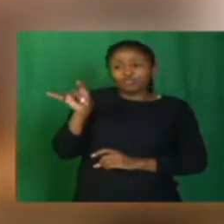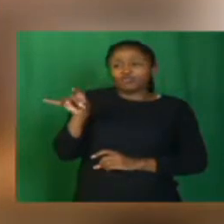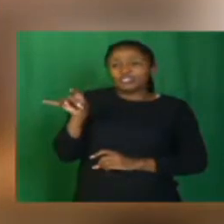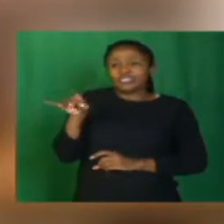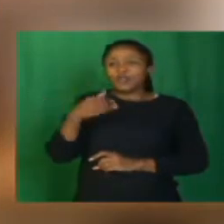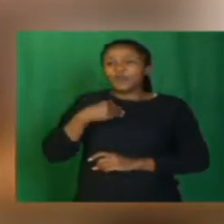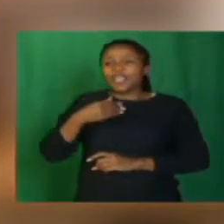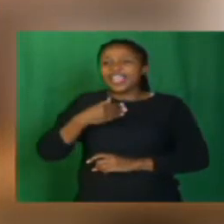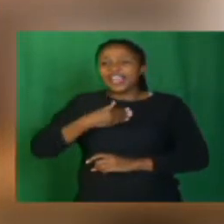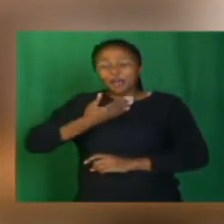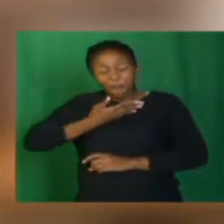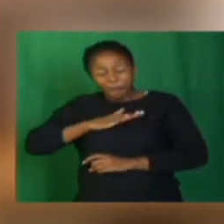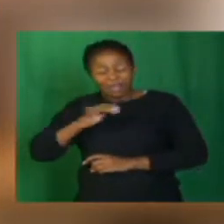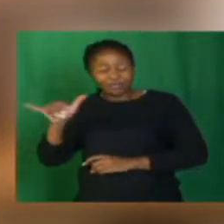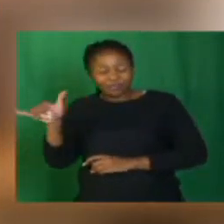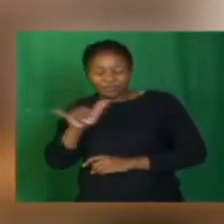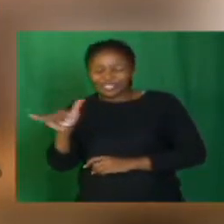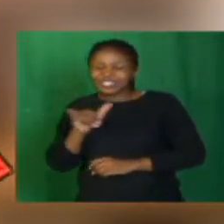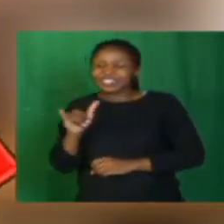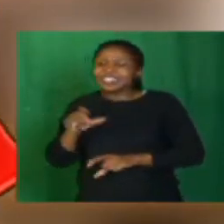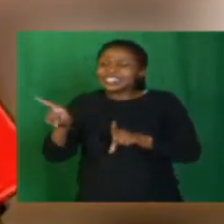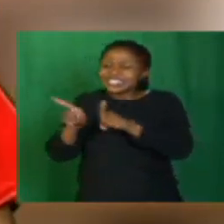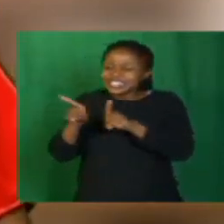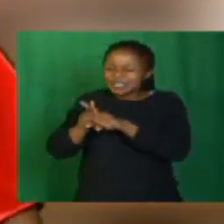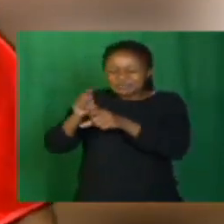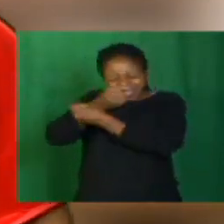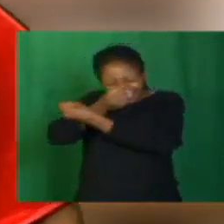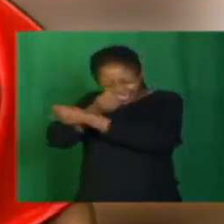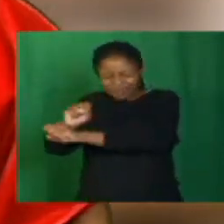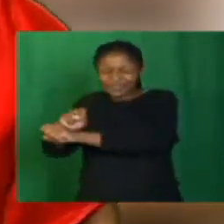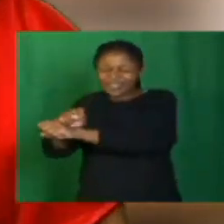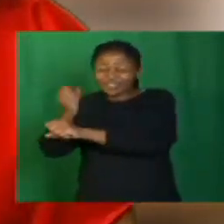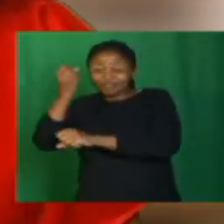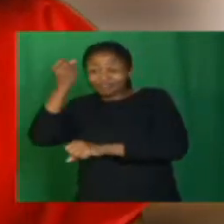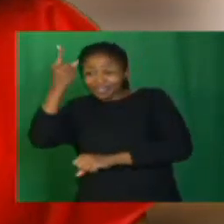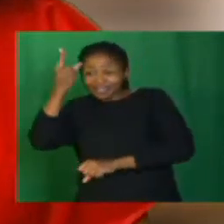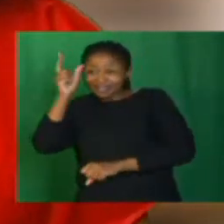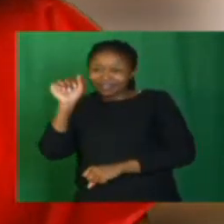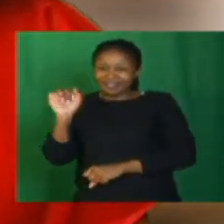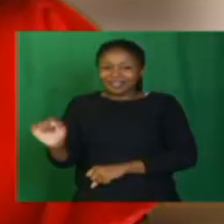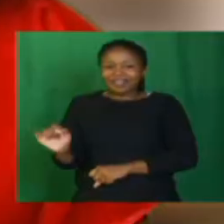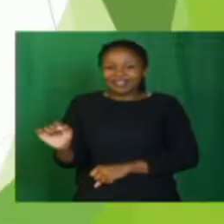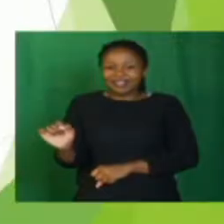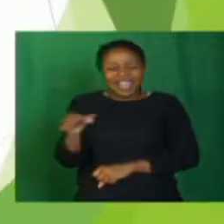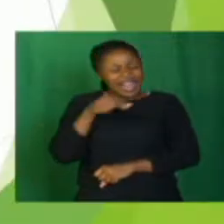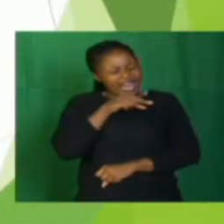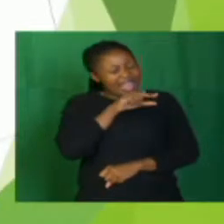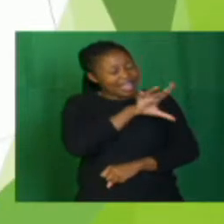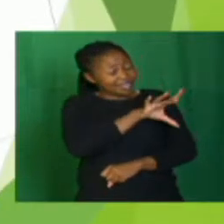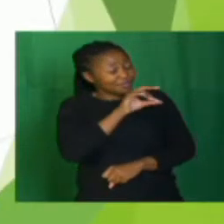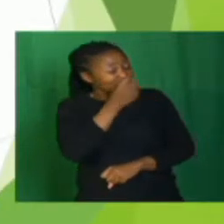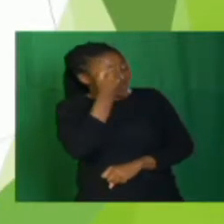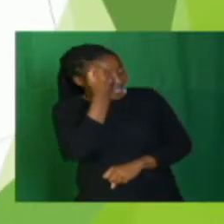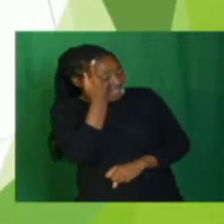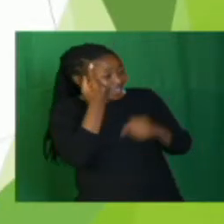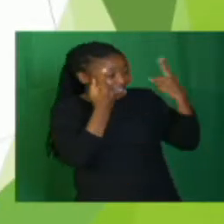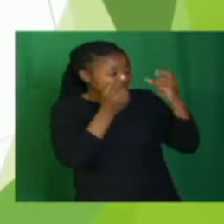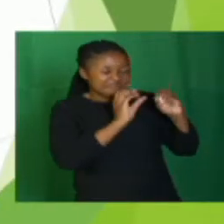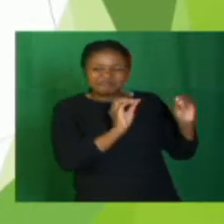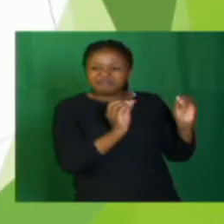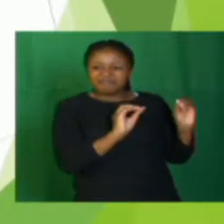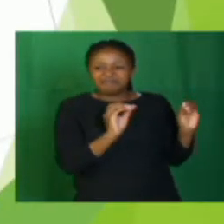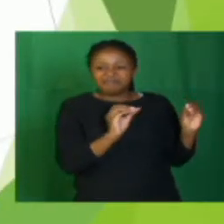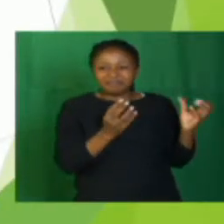voice and you defend a certain point of view. Another point, a discursive piece